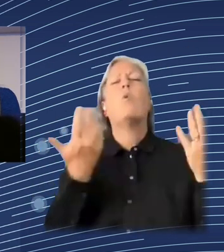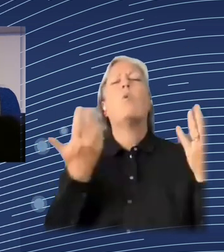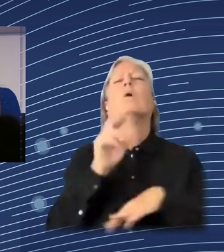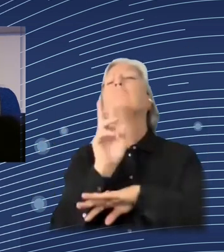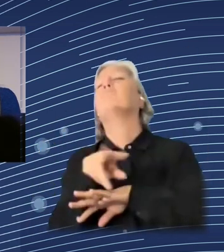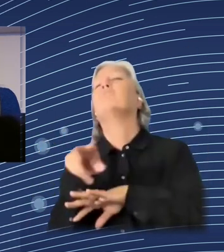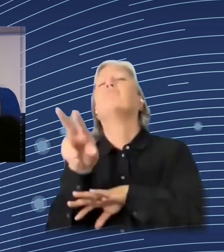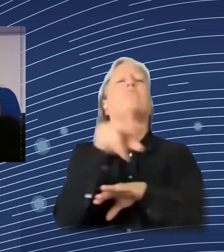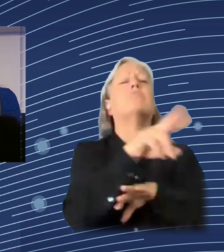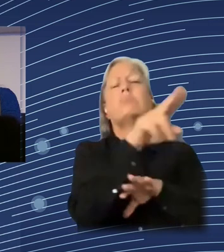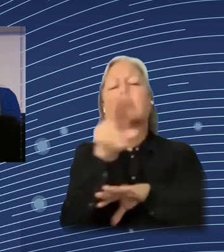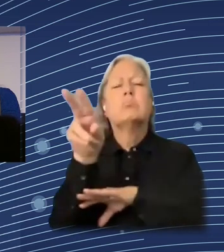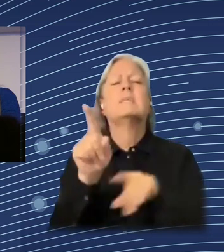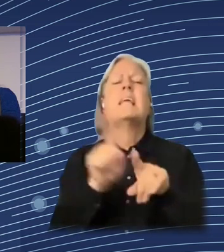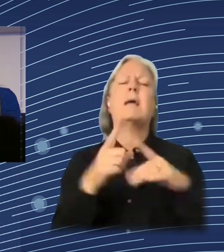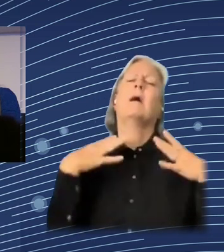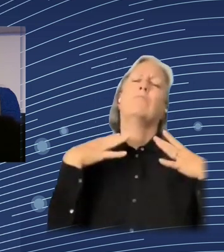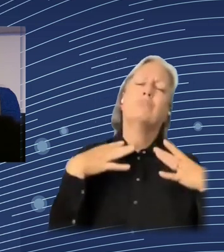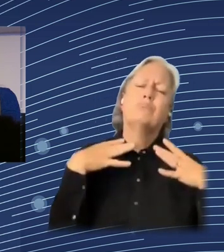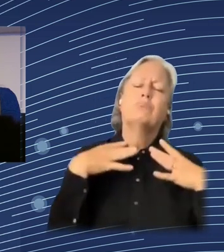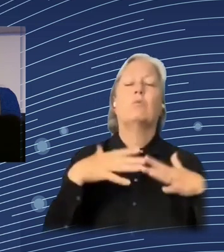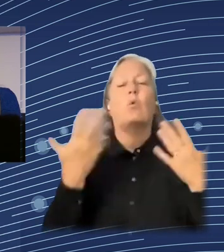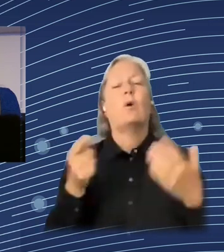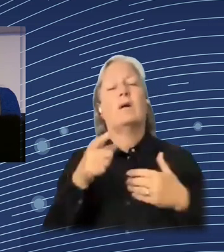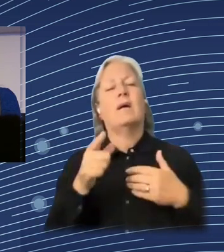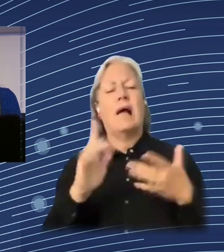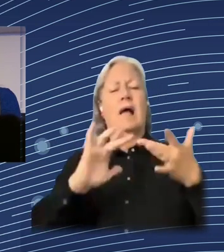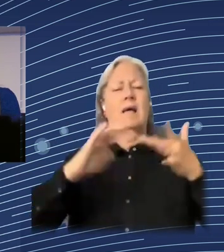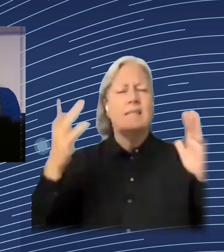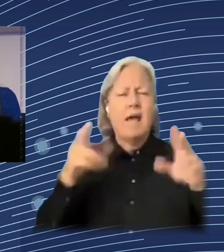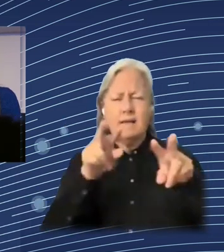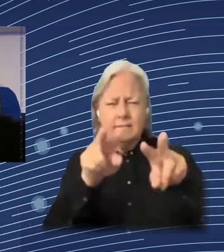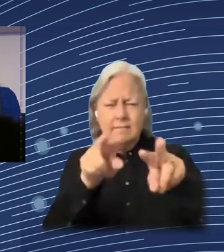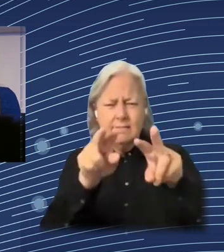time also online exercises.